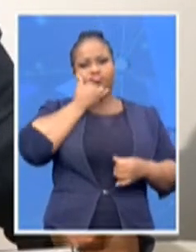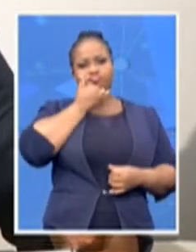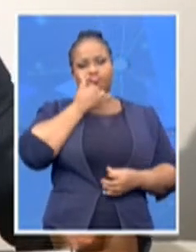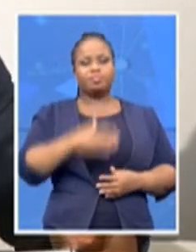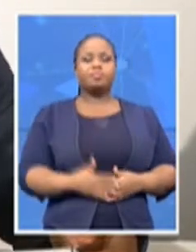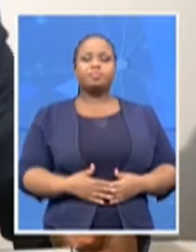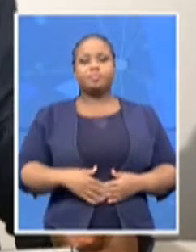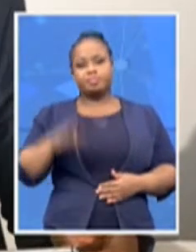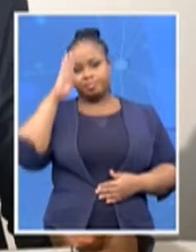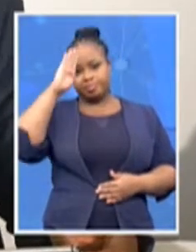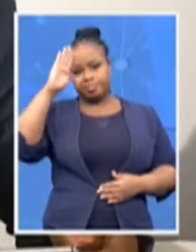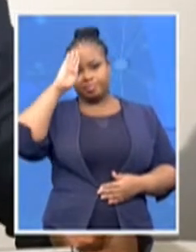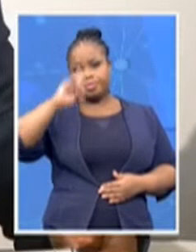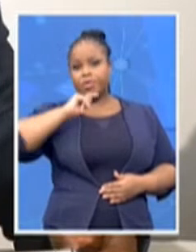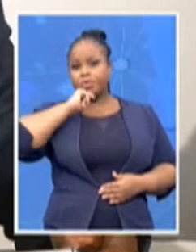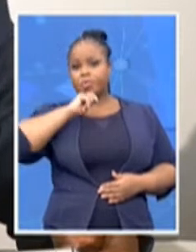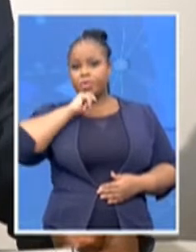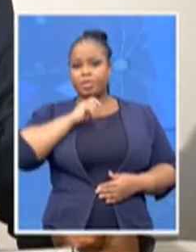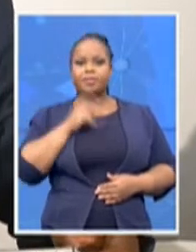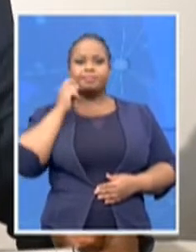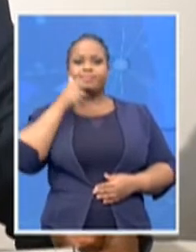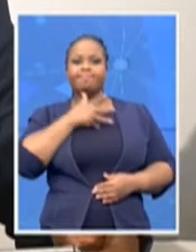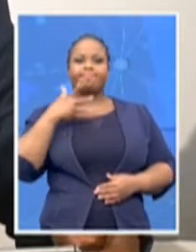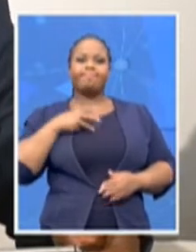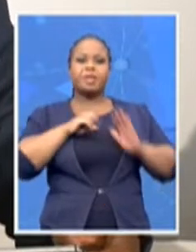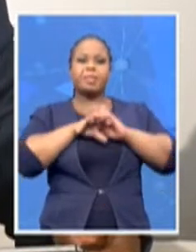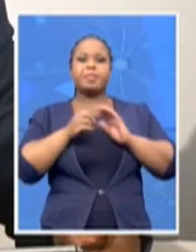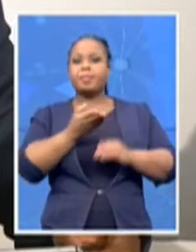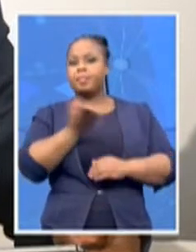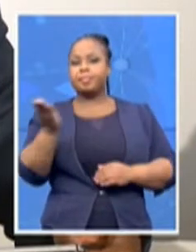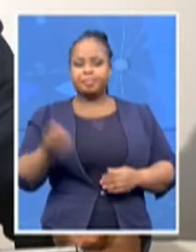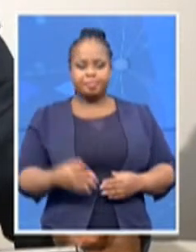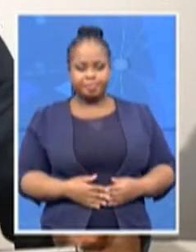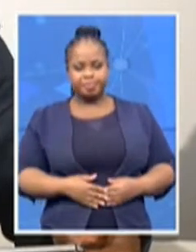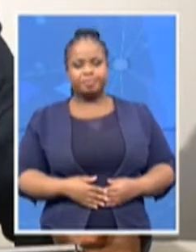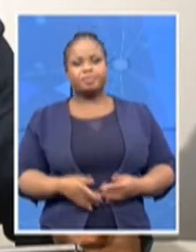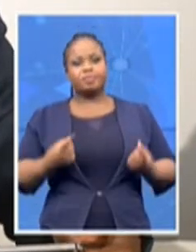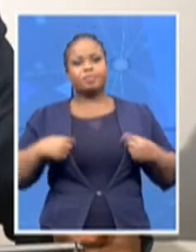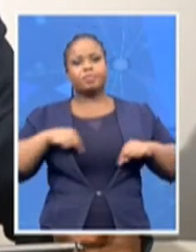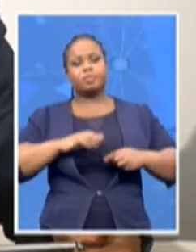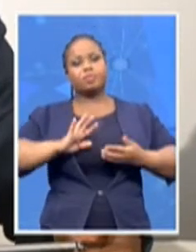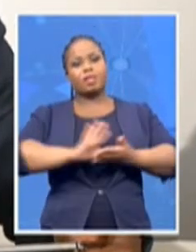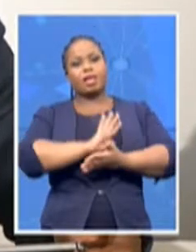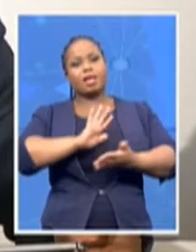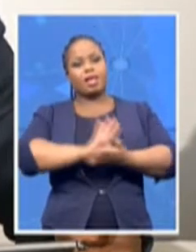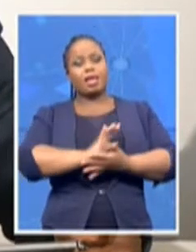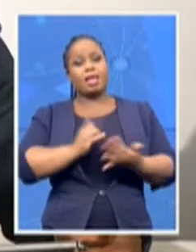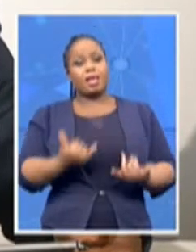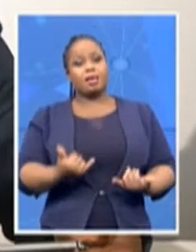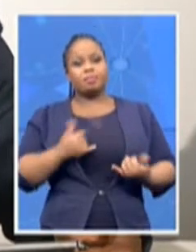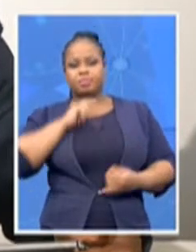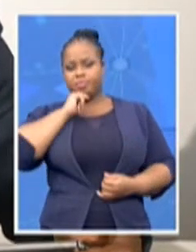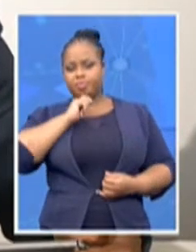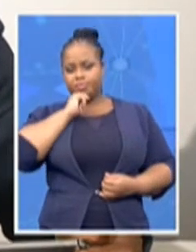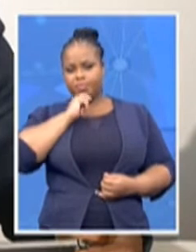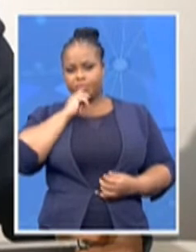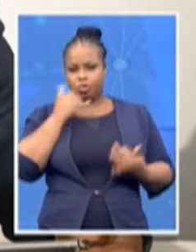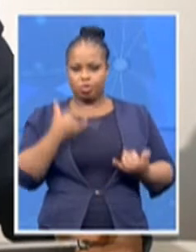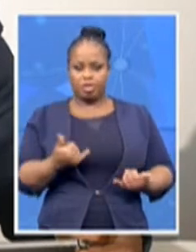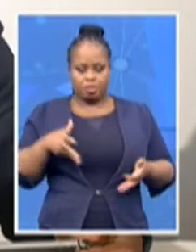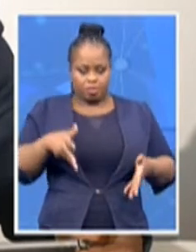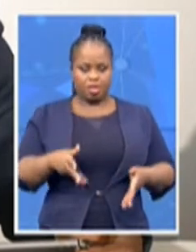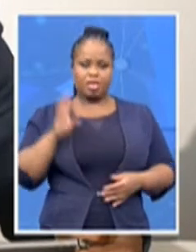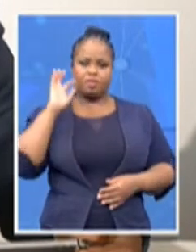well. We are indeed very happy today, this morning, to be here in the Free State. Our presence